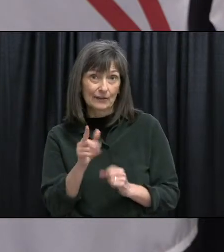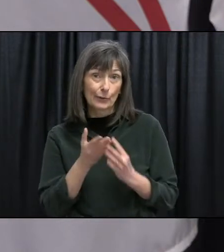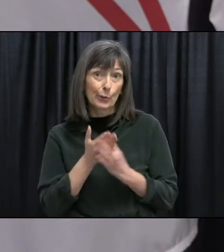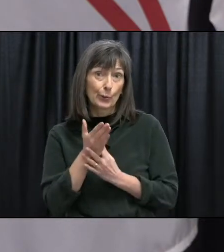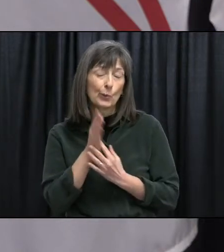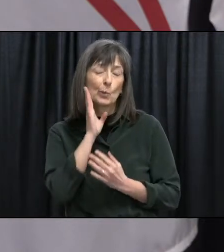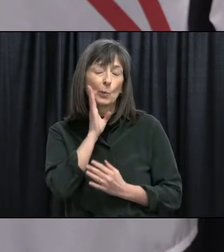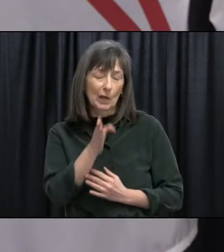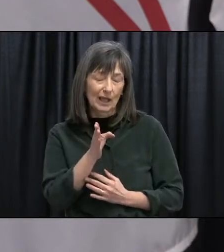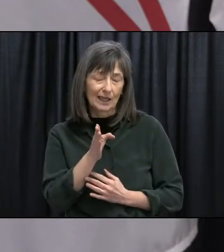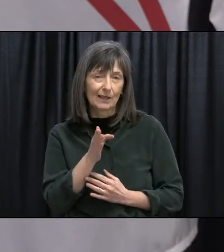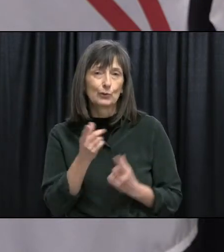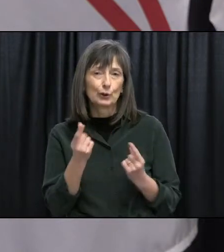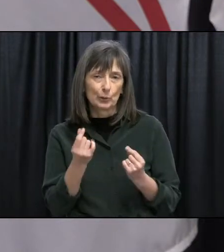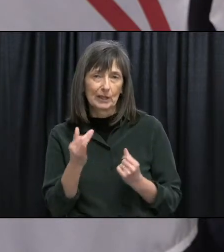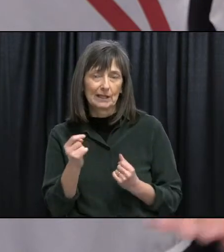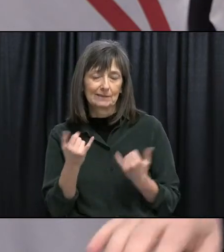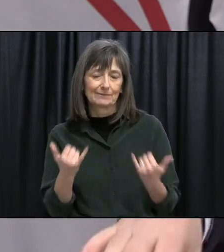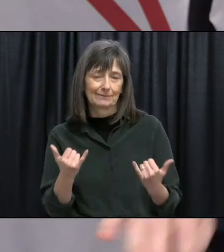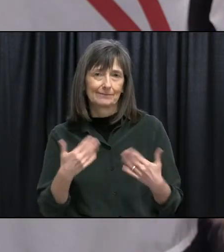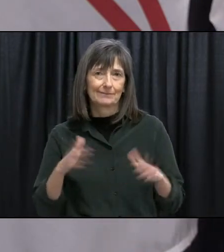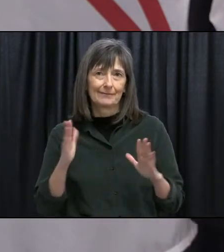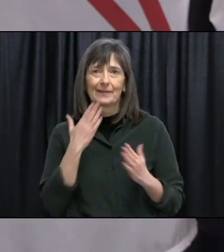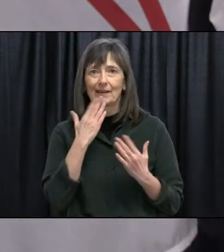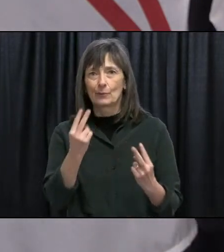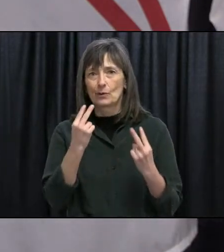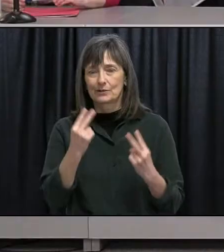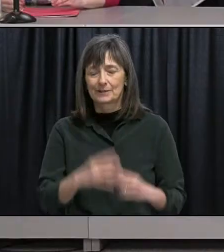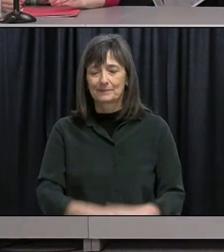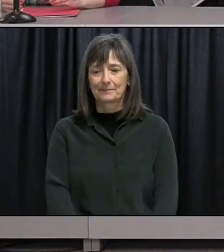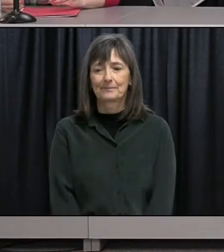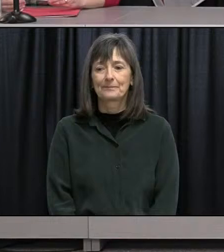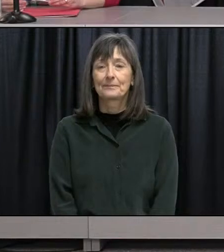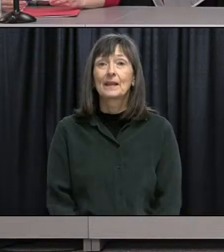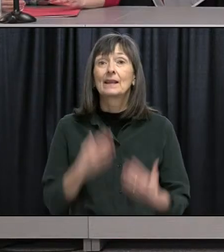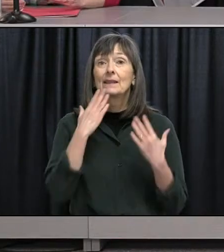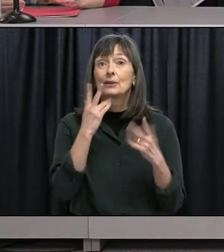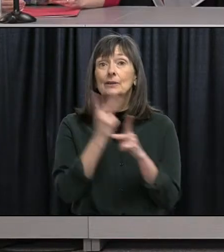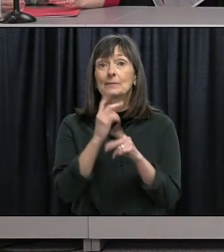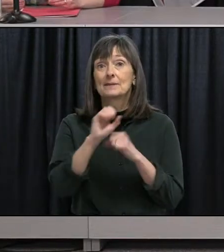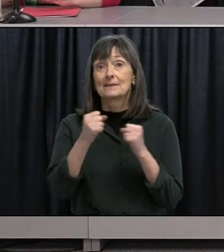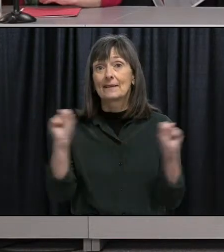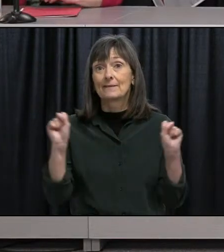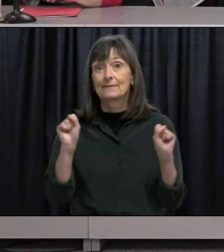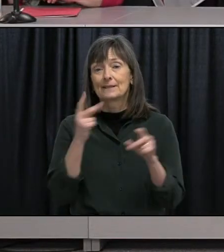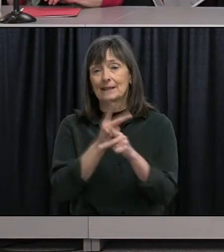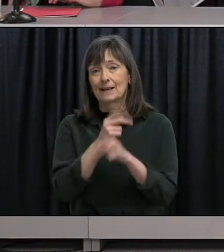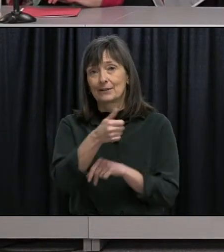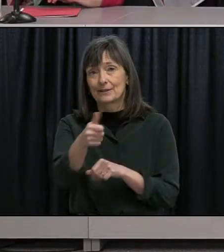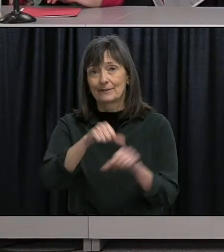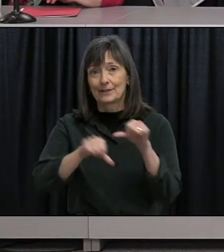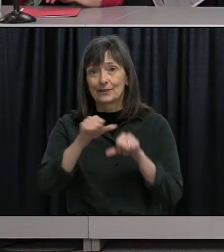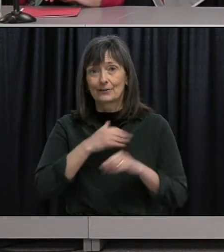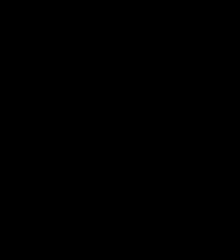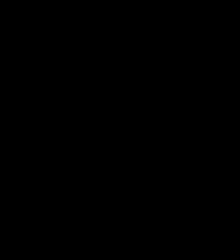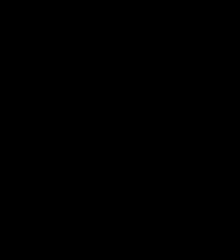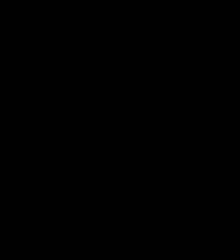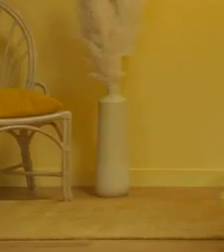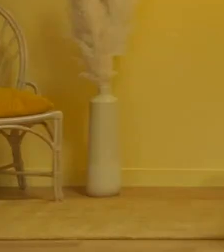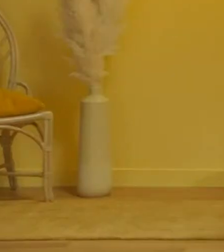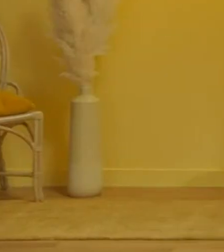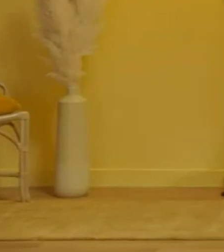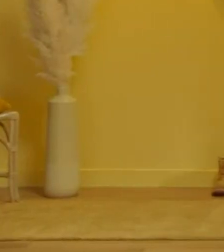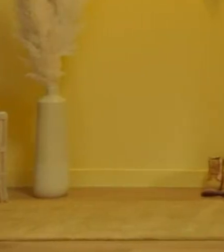this. So thanks very much for joining. Thank you, Premier. Stay safe, everyone. Take care of yourselves and each other, and enjoy the rest of your